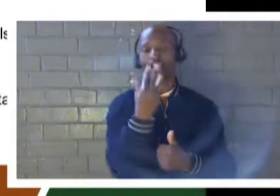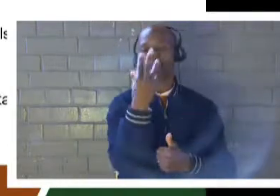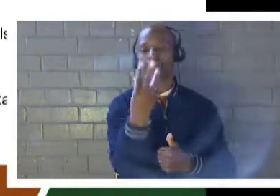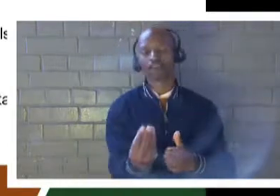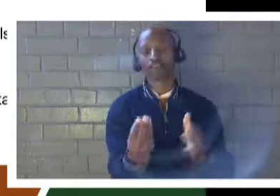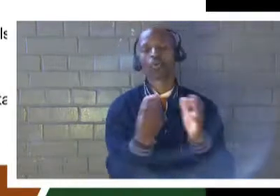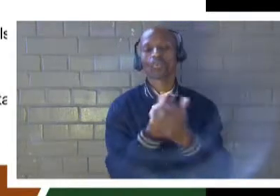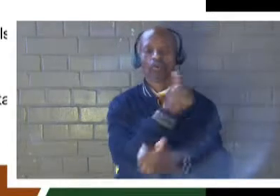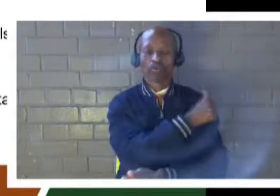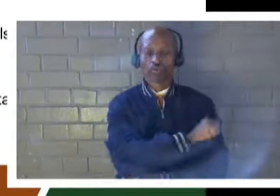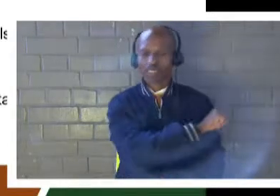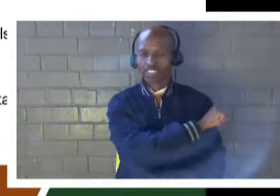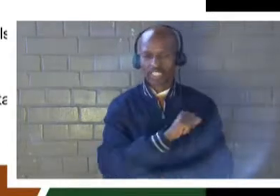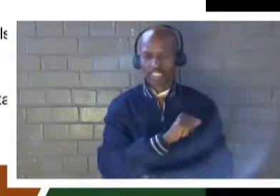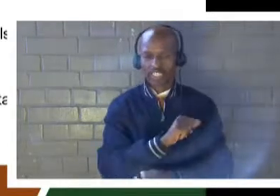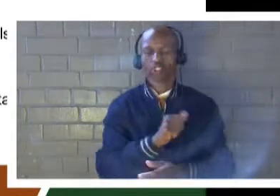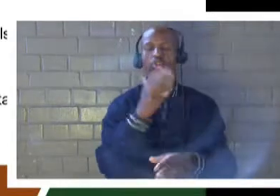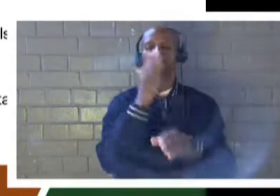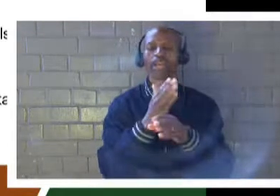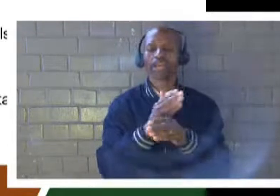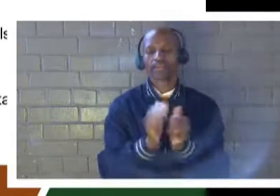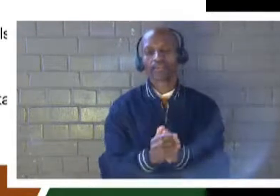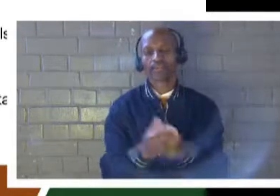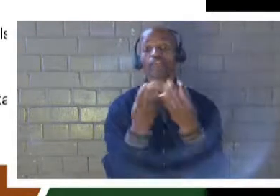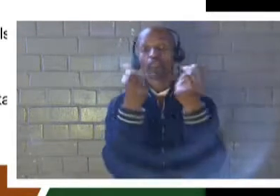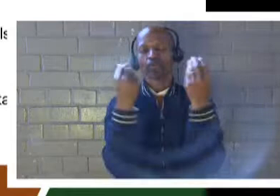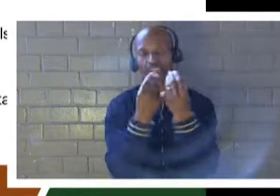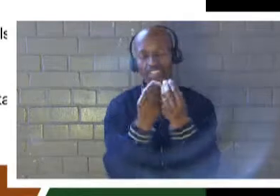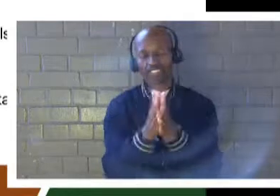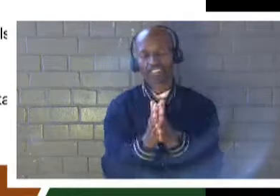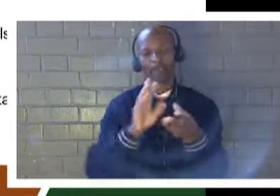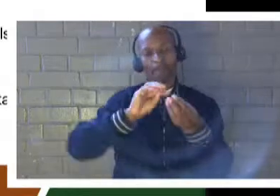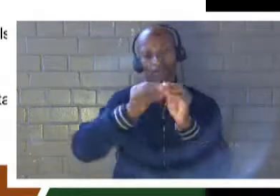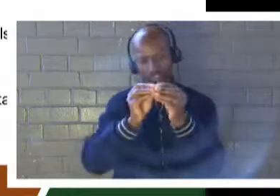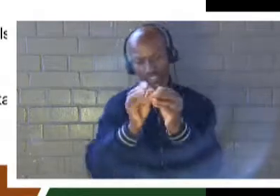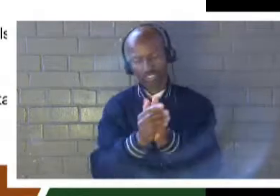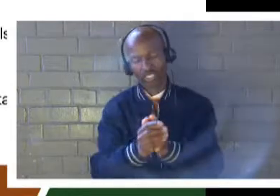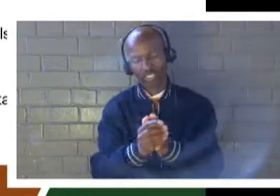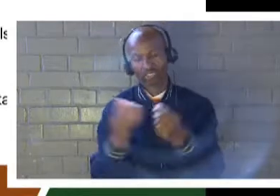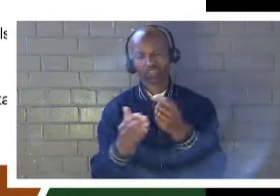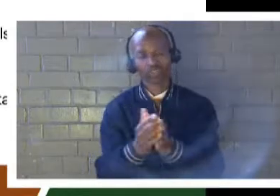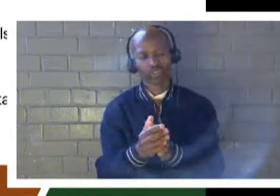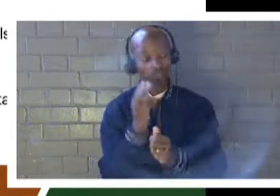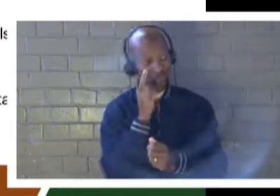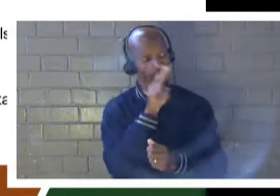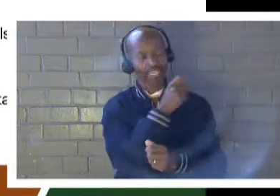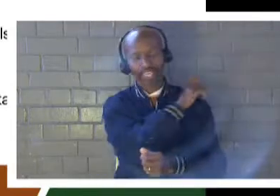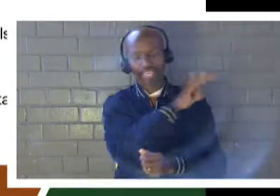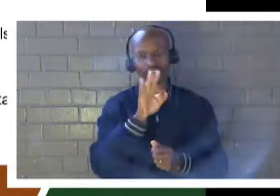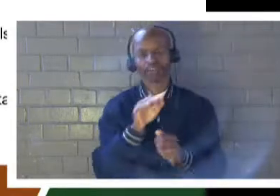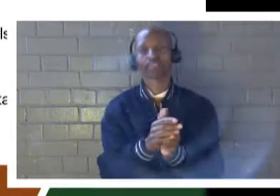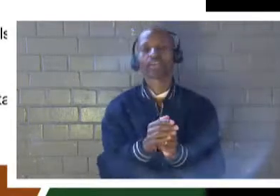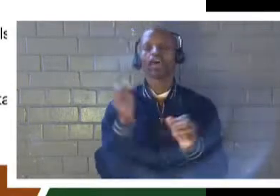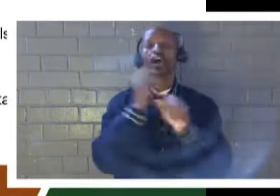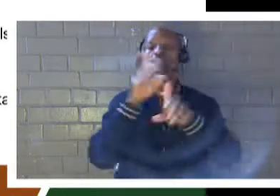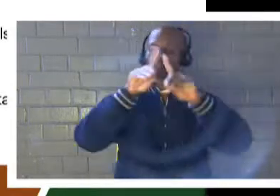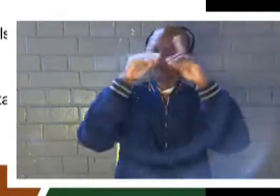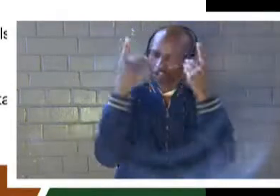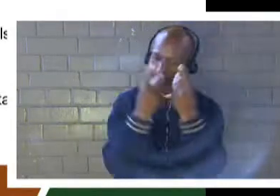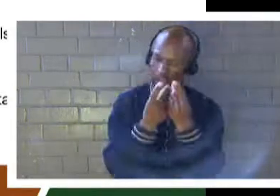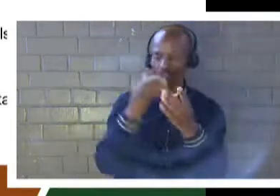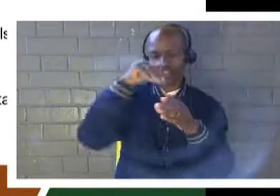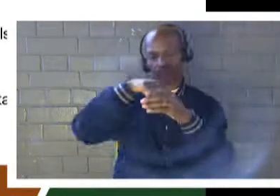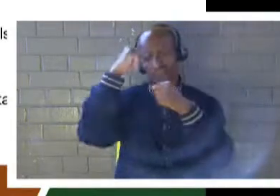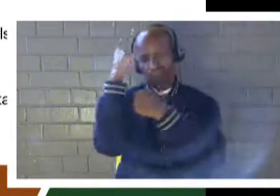by the hospitals in performing minor infrastructure and maintenance, to find out whether Gauteng Department of Infrastructure has